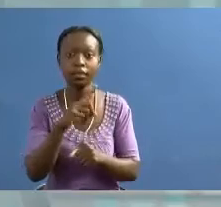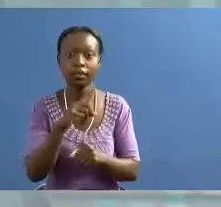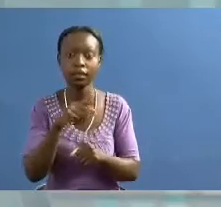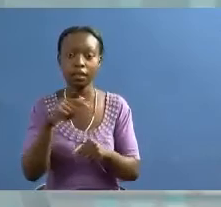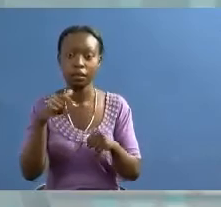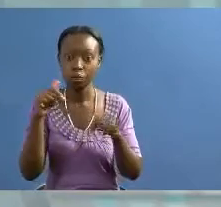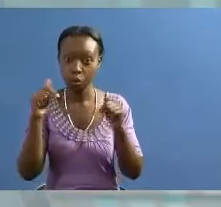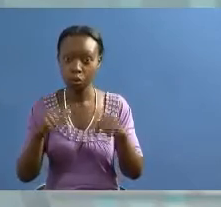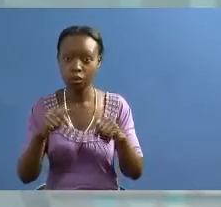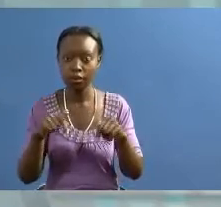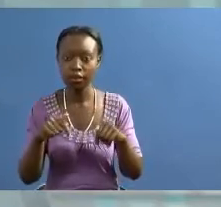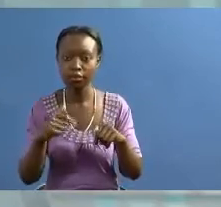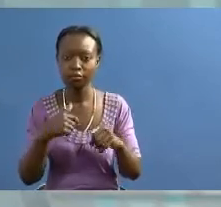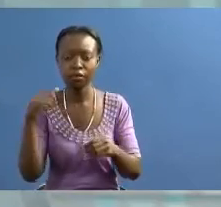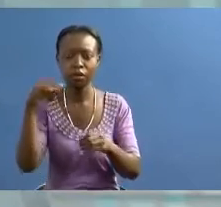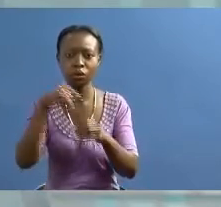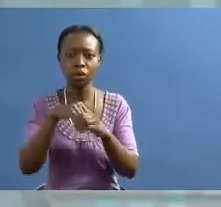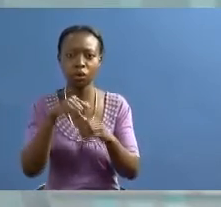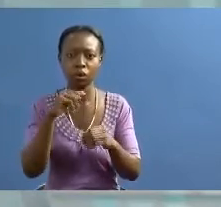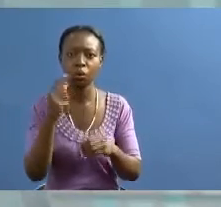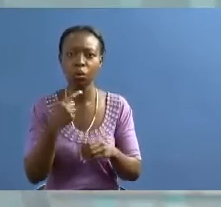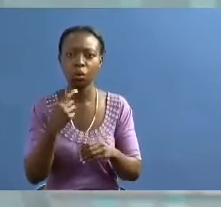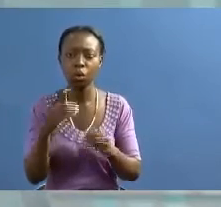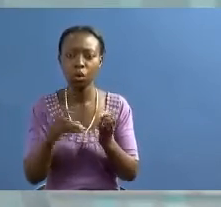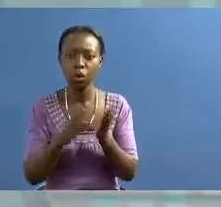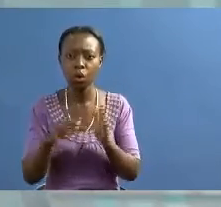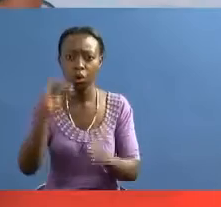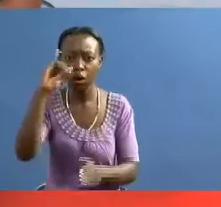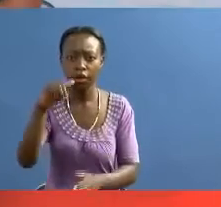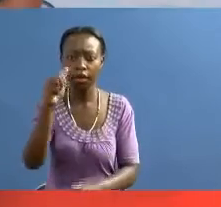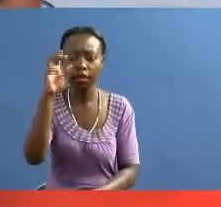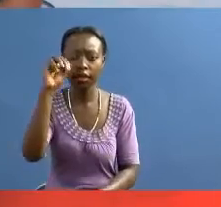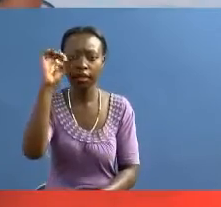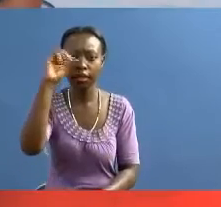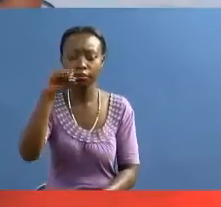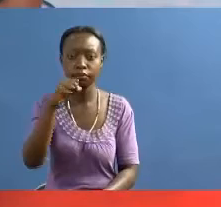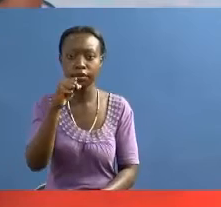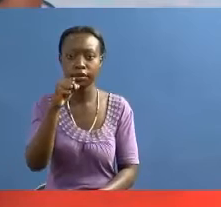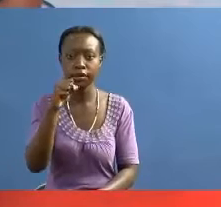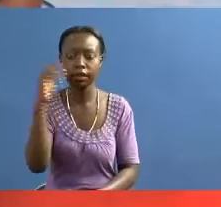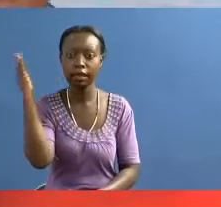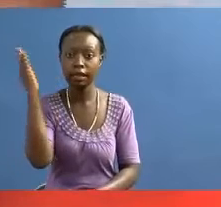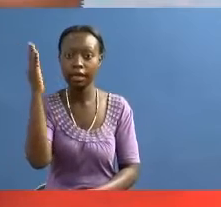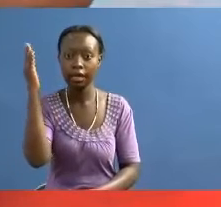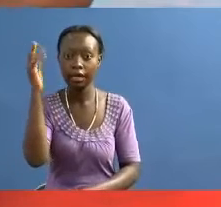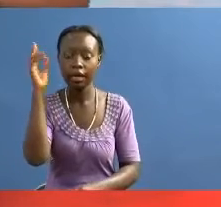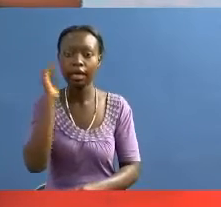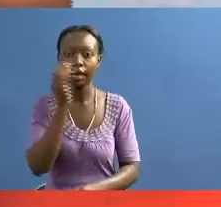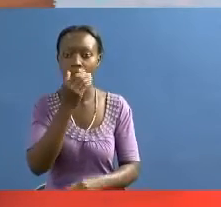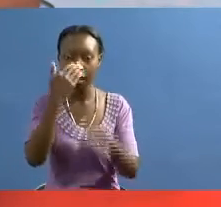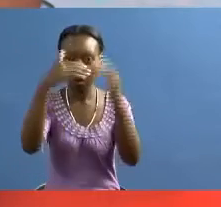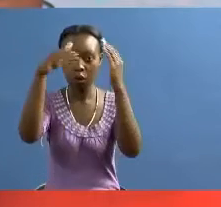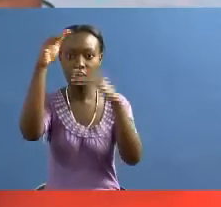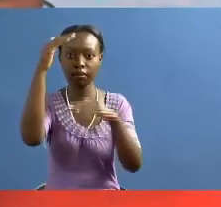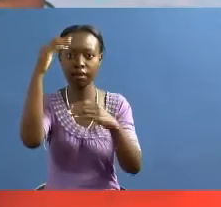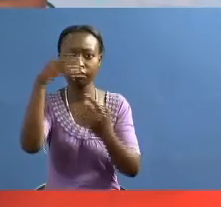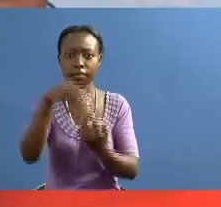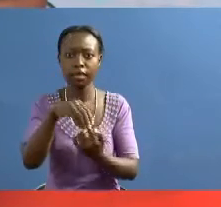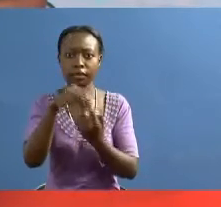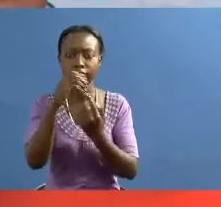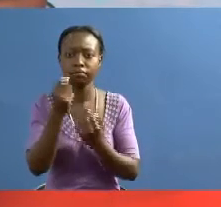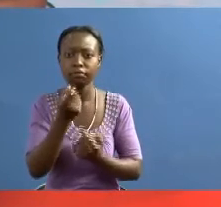I'm joined by Dr. James Ogutu, a lecturer at Kenyatta University in the School of Medicine. He specializes in